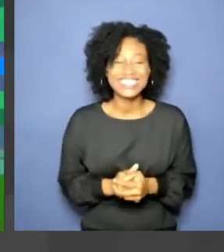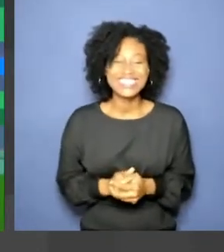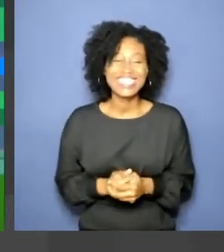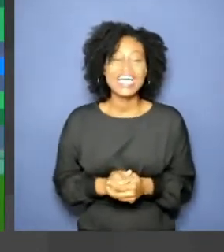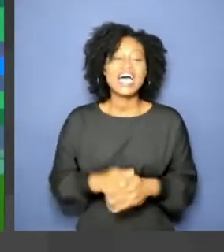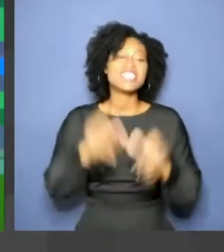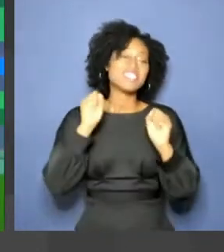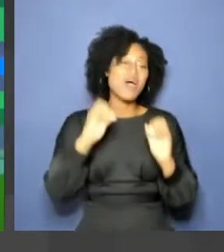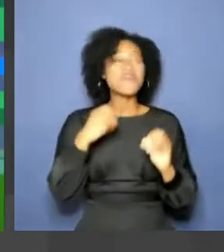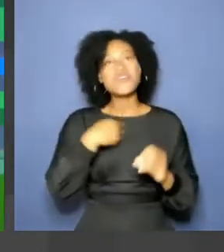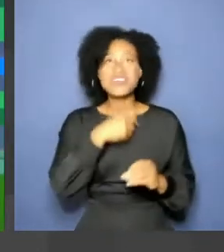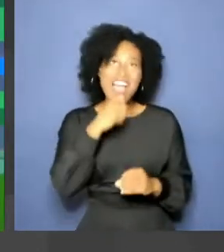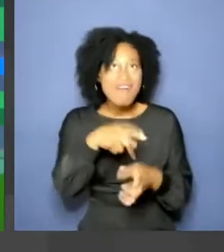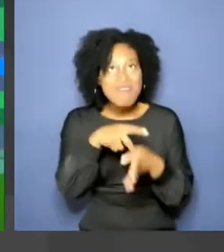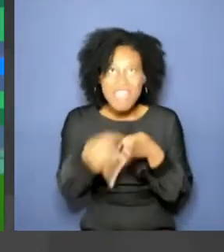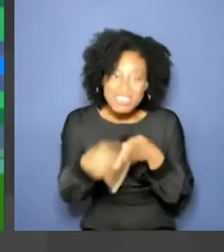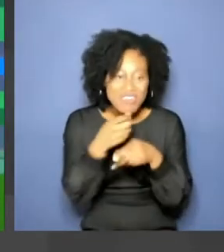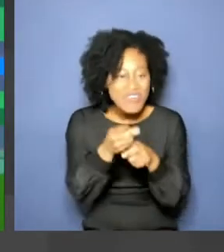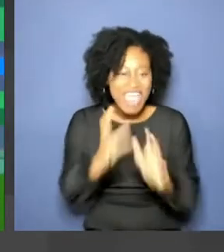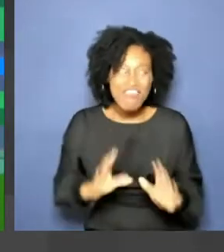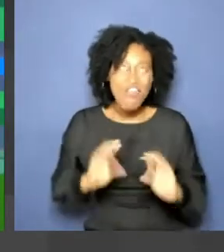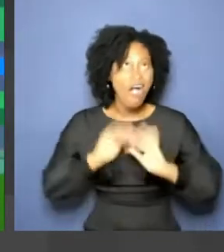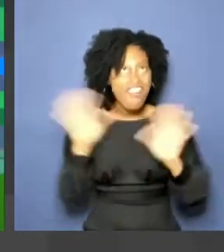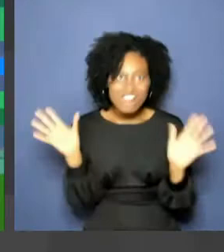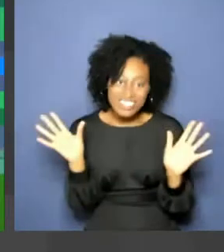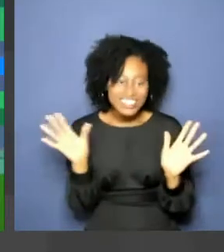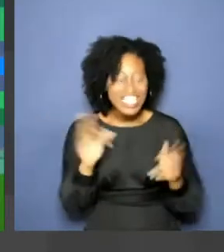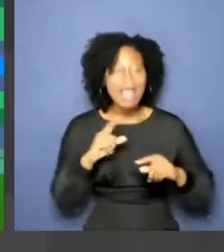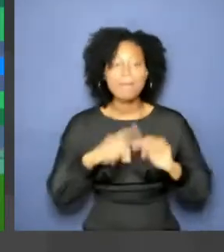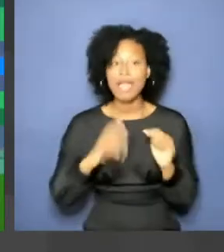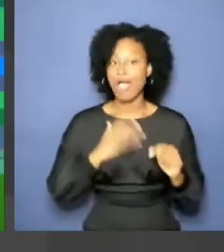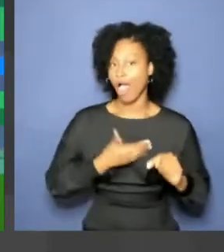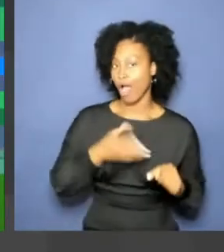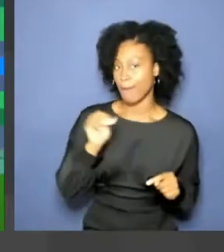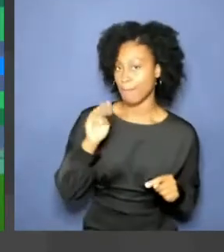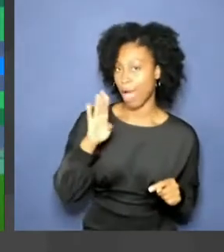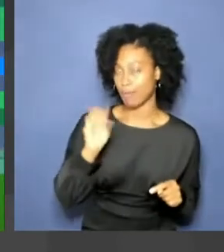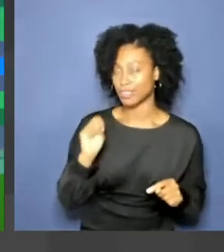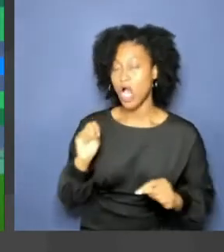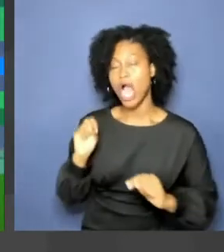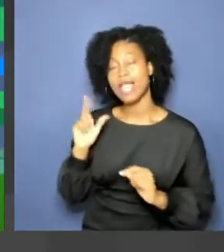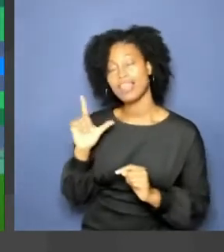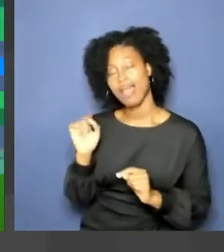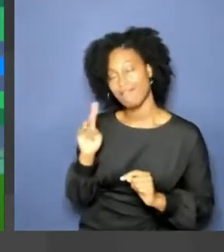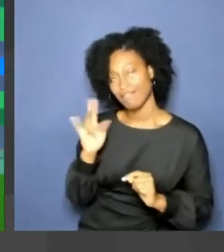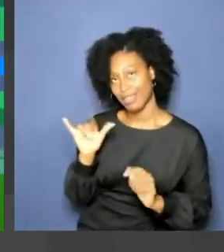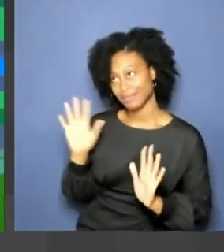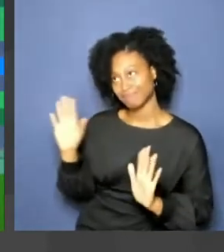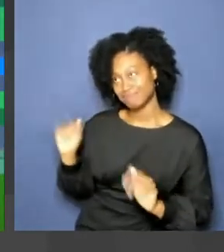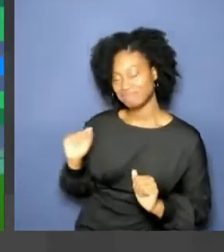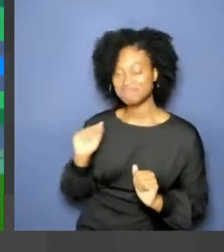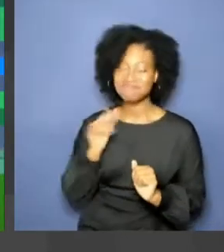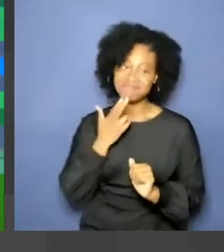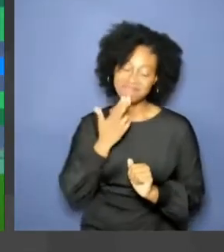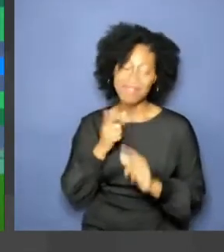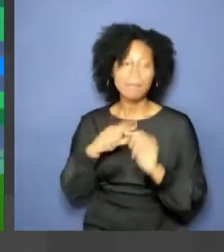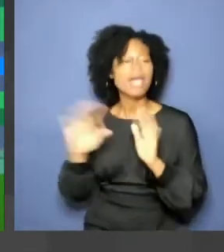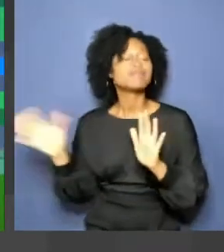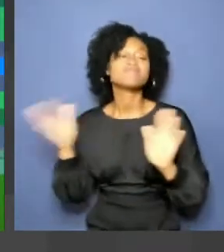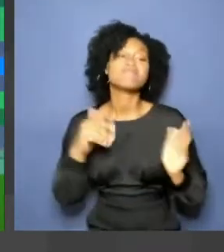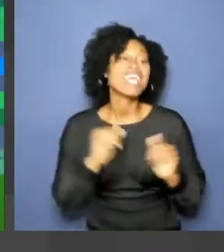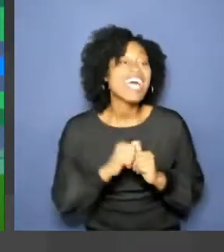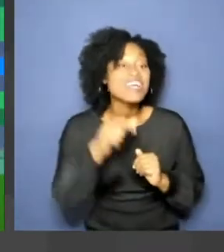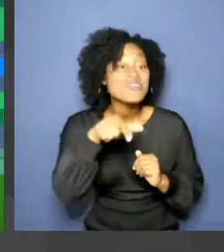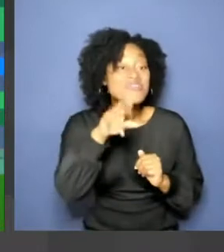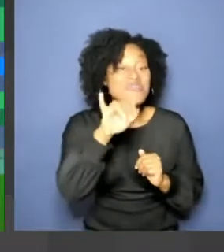professional creators, obviously, by our mobs, even though they're lovely. But Quinn, you get to work with people who this